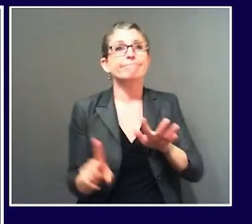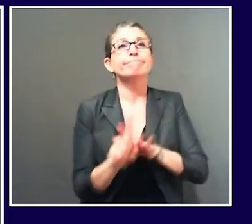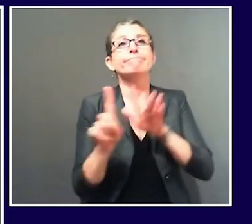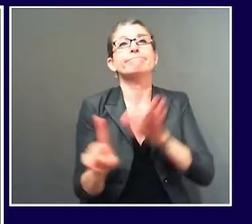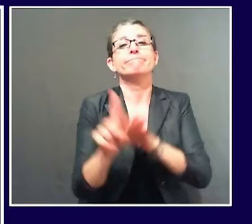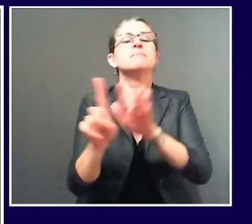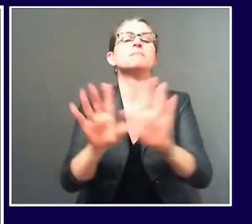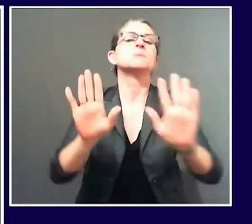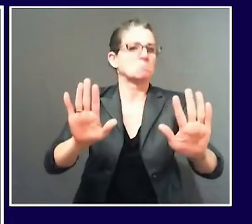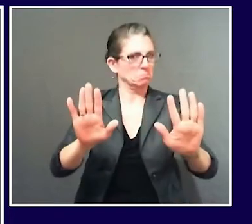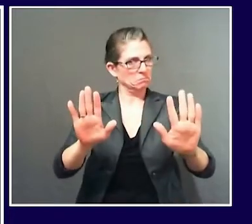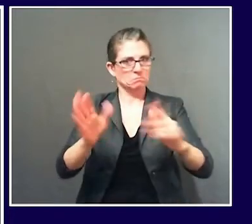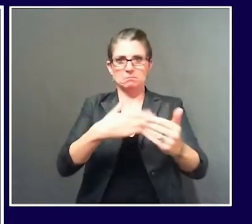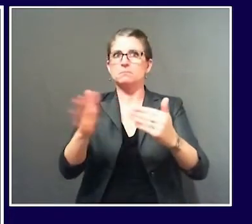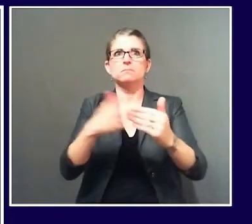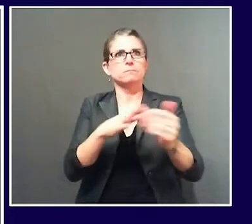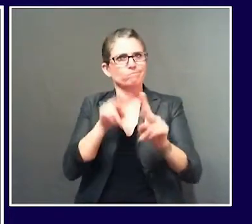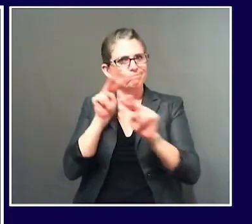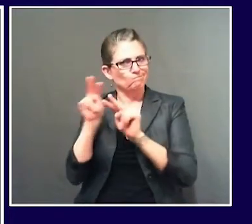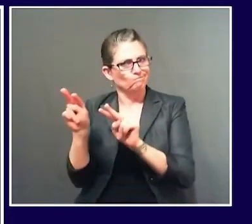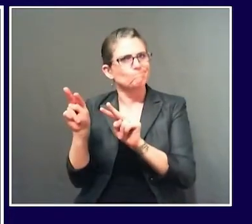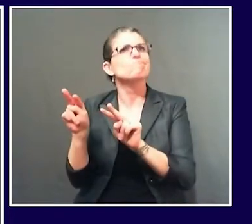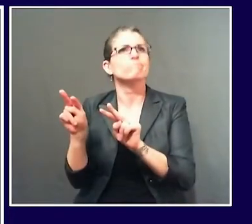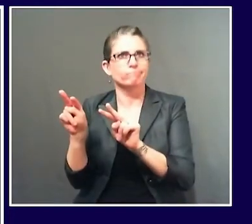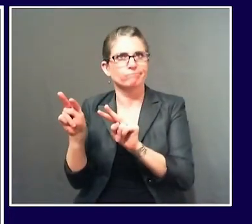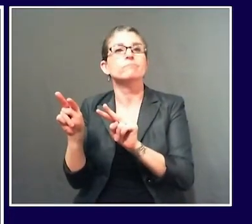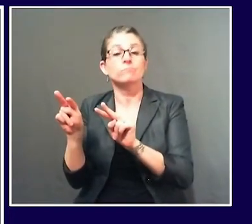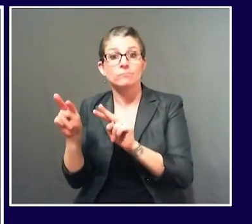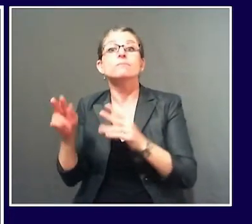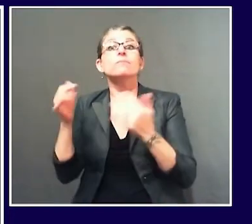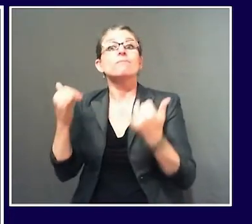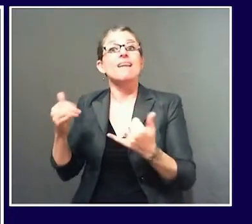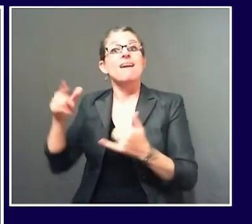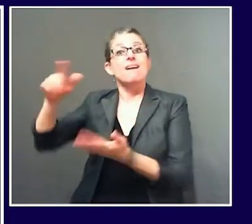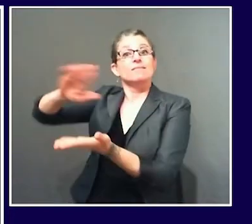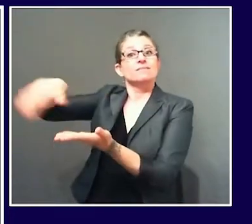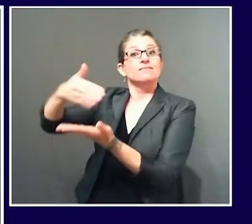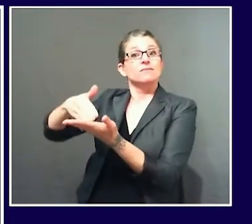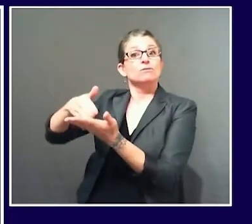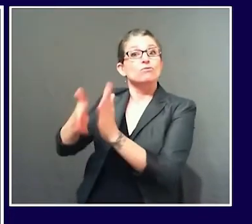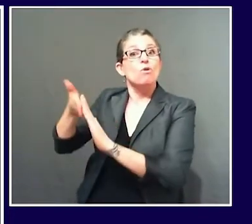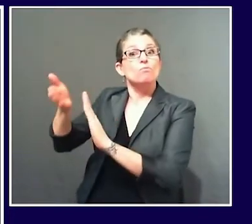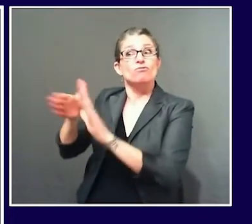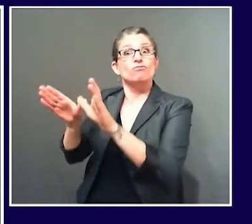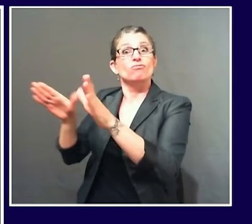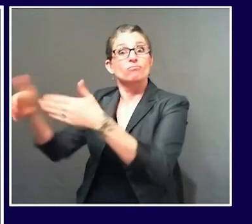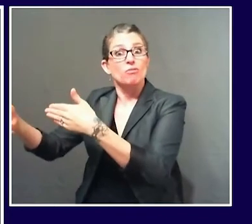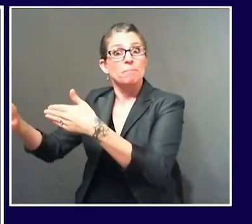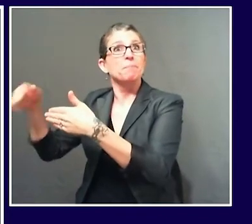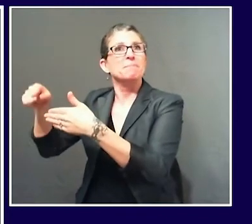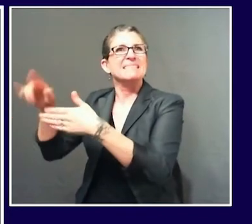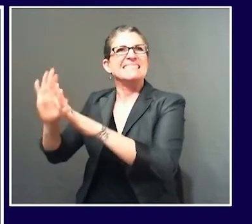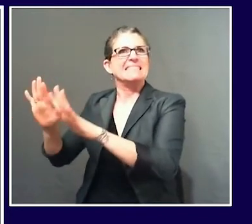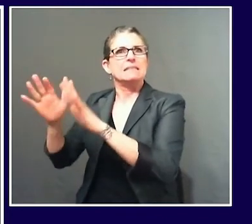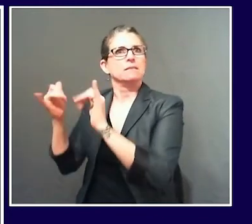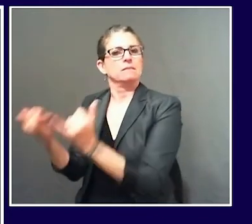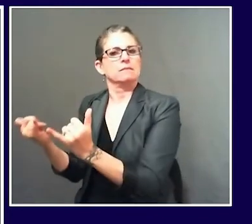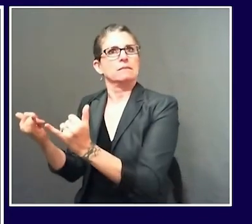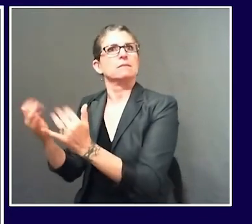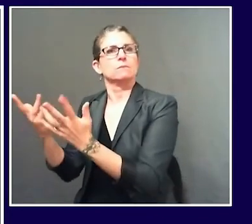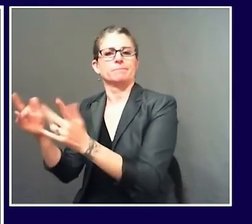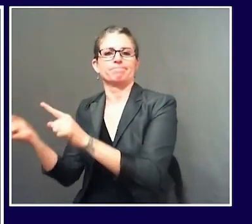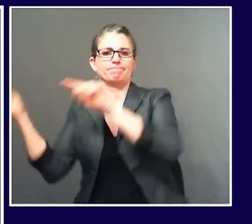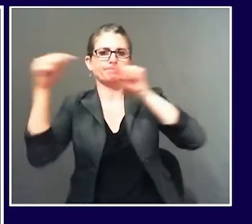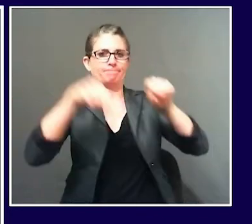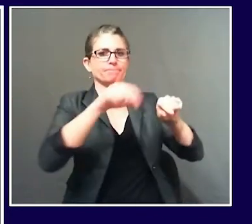the State Emergency Operations Center remains in virtual mode. Now, I'd like to emphasize one really important thing at the